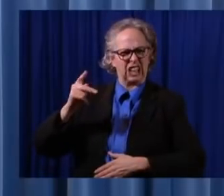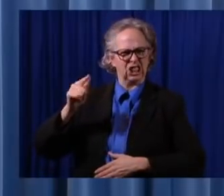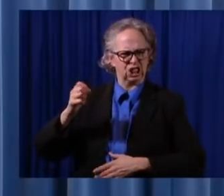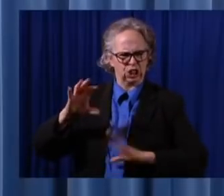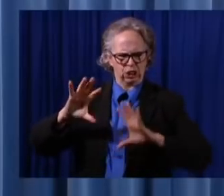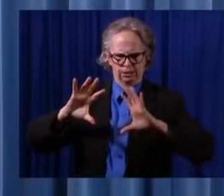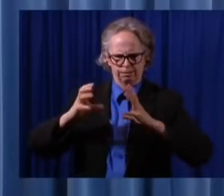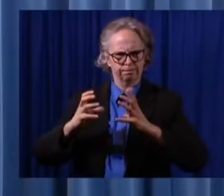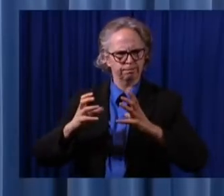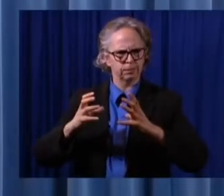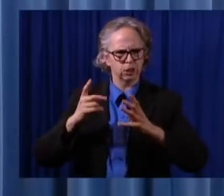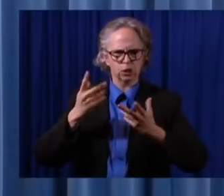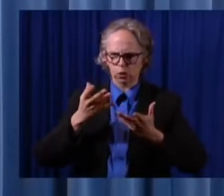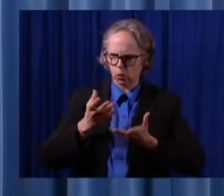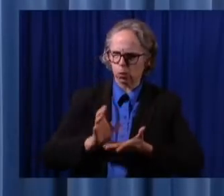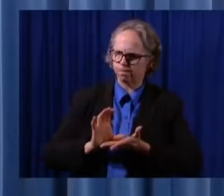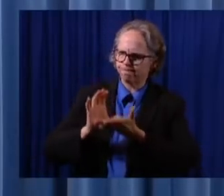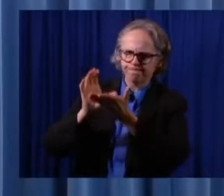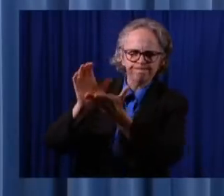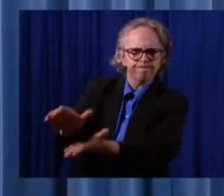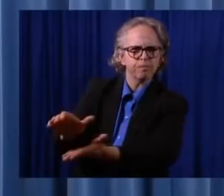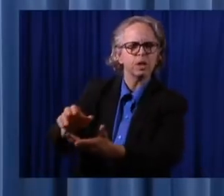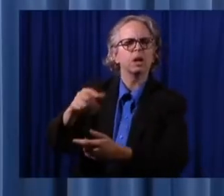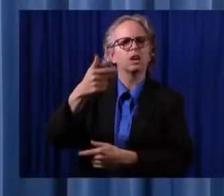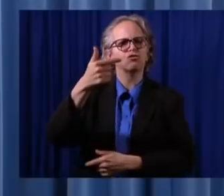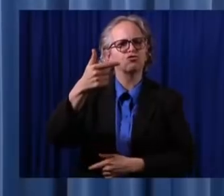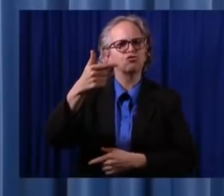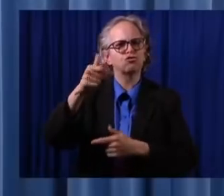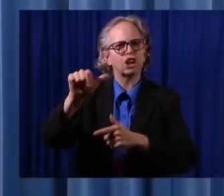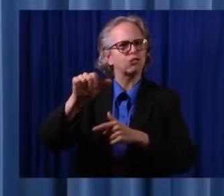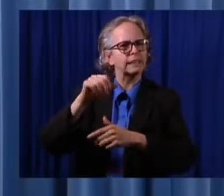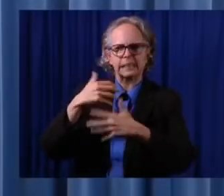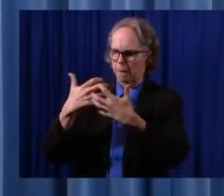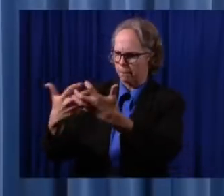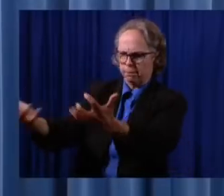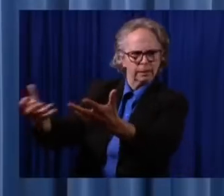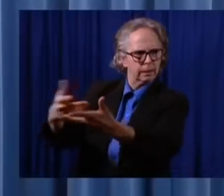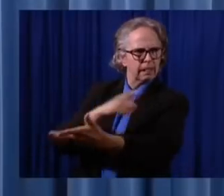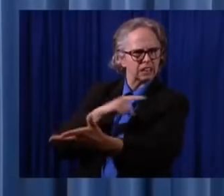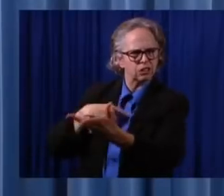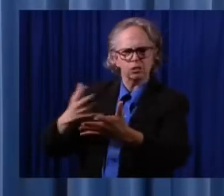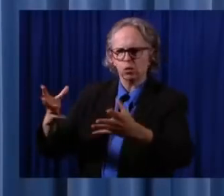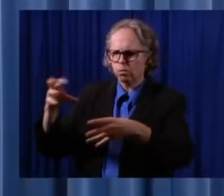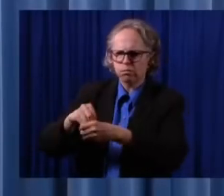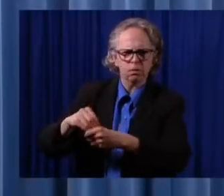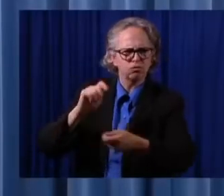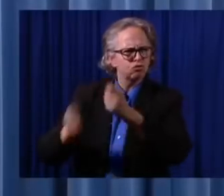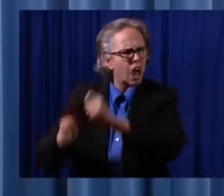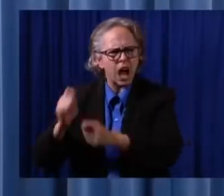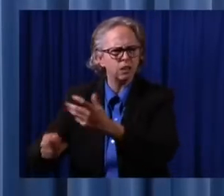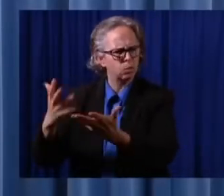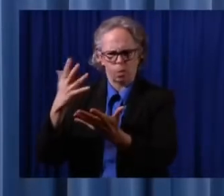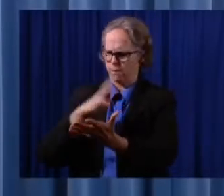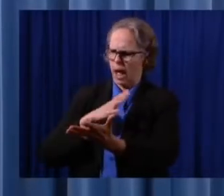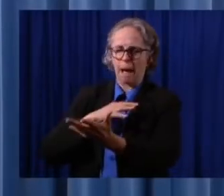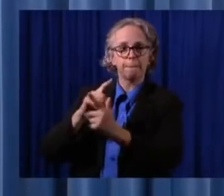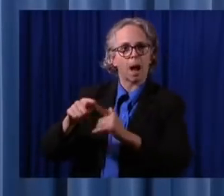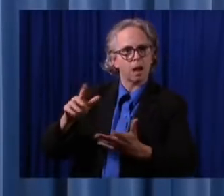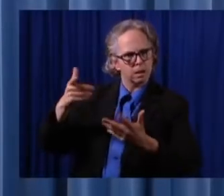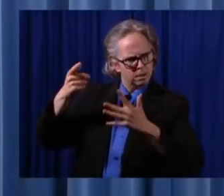will work its will. I'm sure the General Assembly will add things. Some things they will change. And that discussion